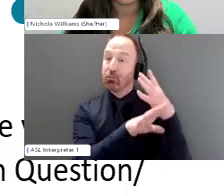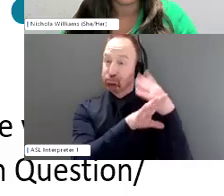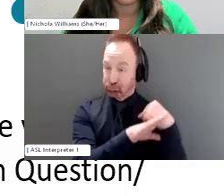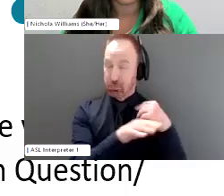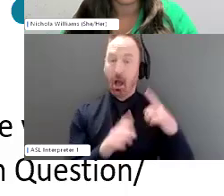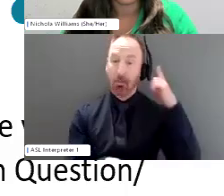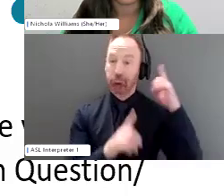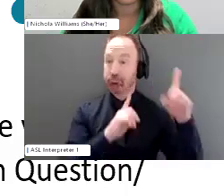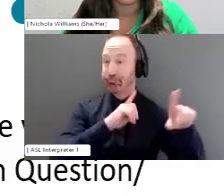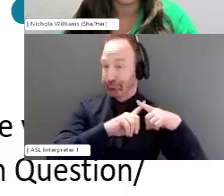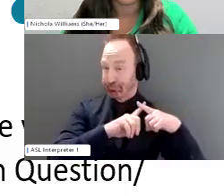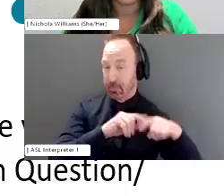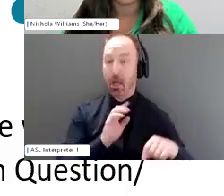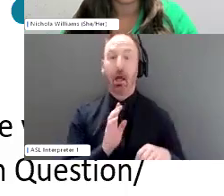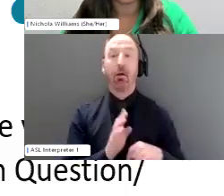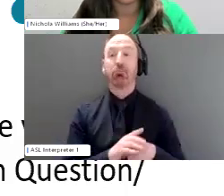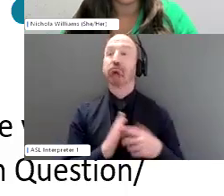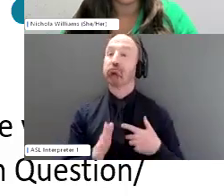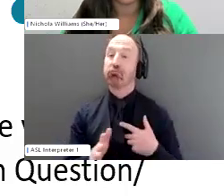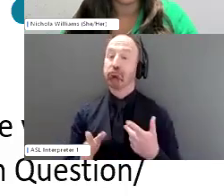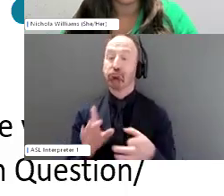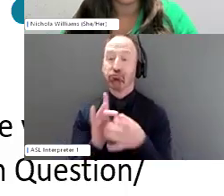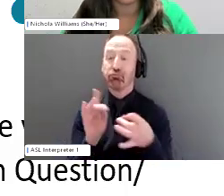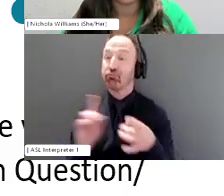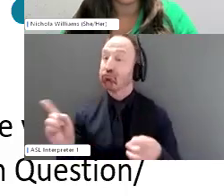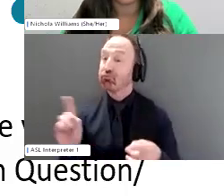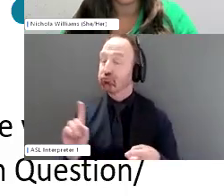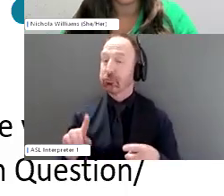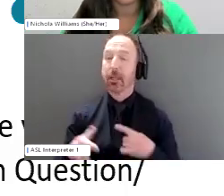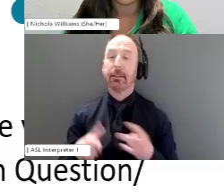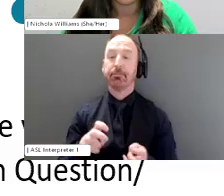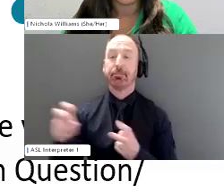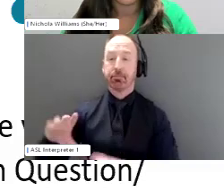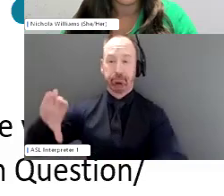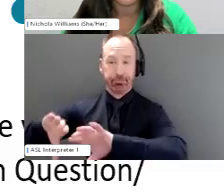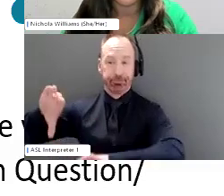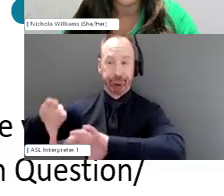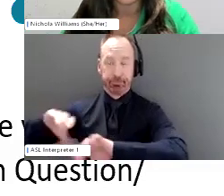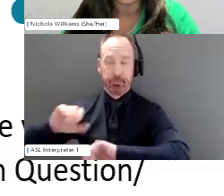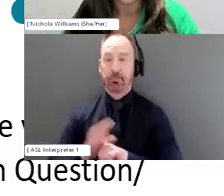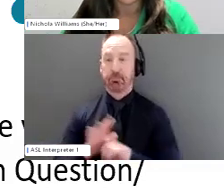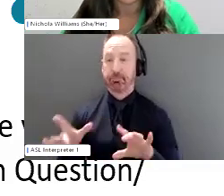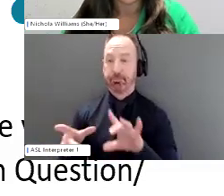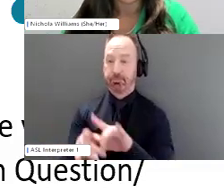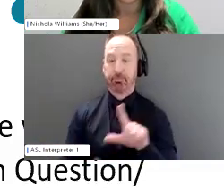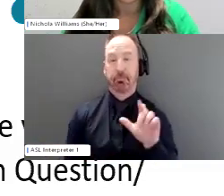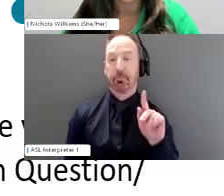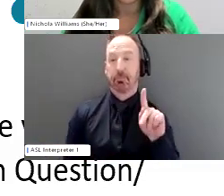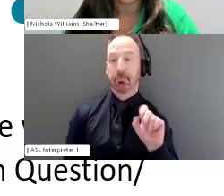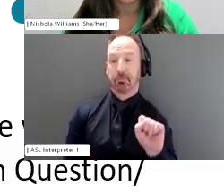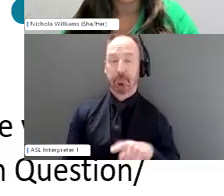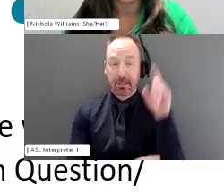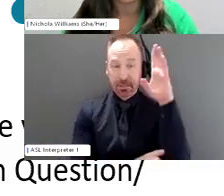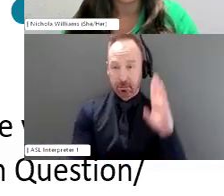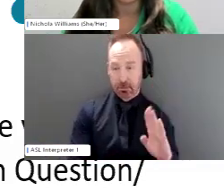comments in the chat box, and we will be posting links to resources that will be shared by our speakers today in the chat box, and